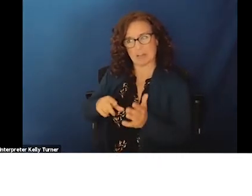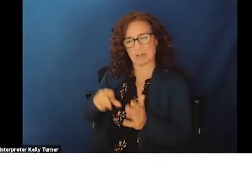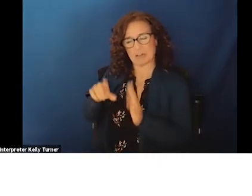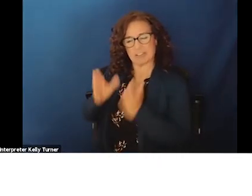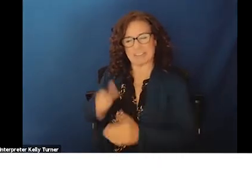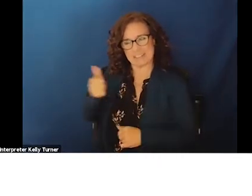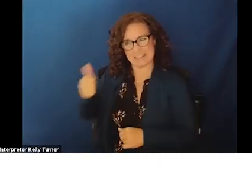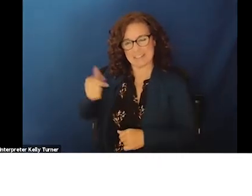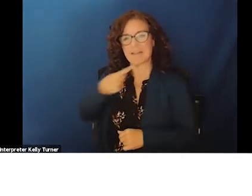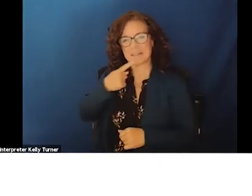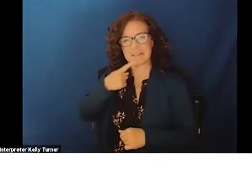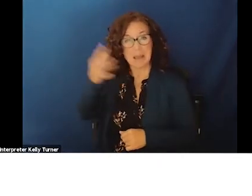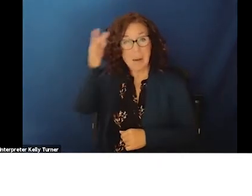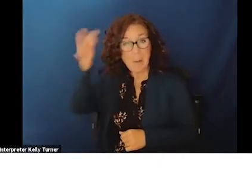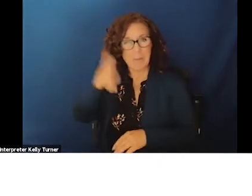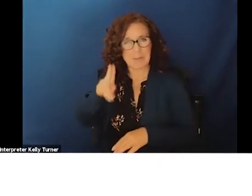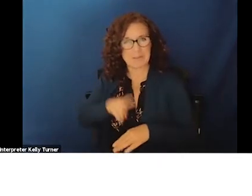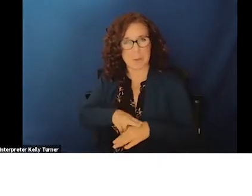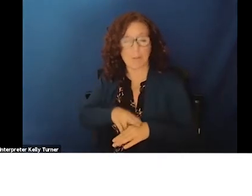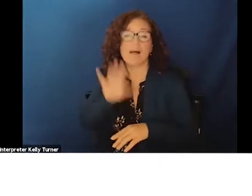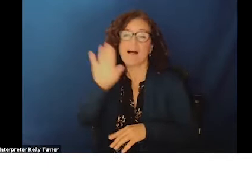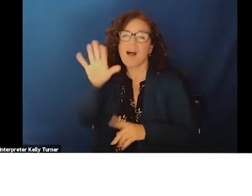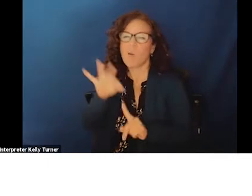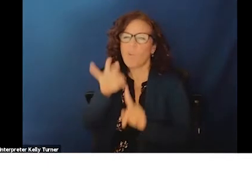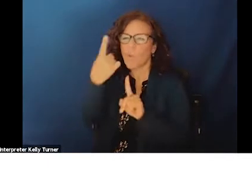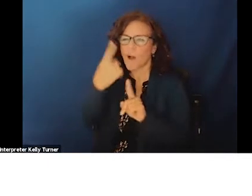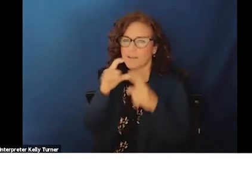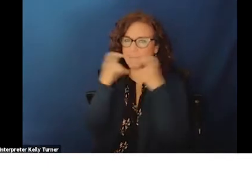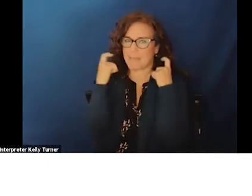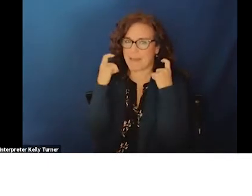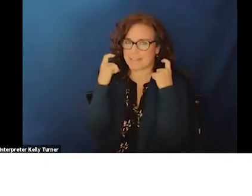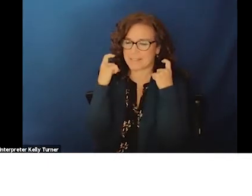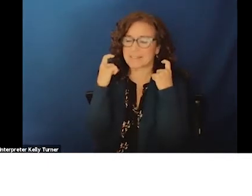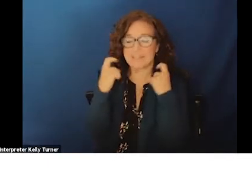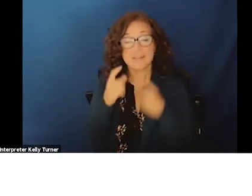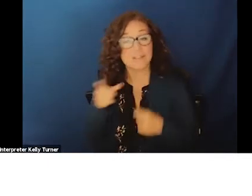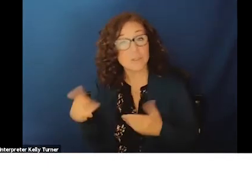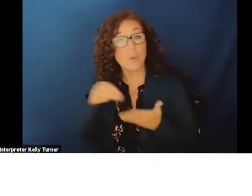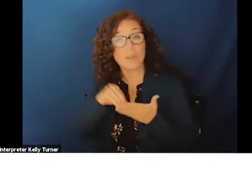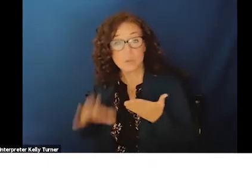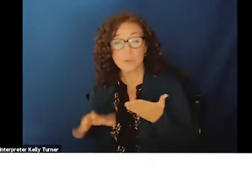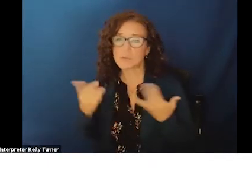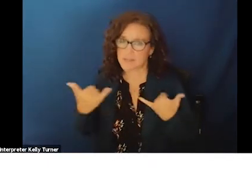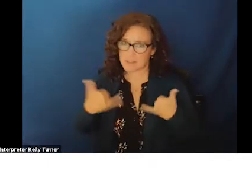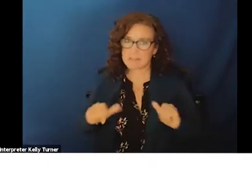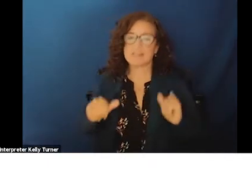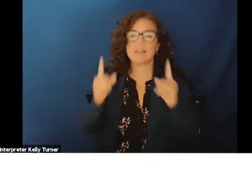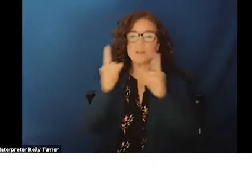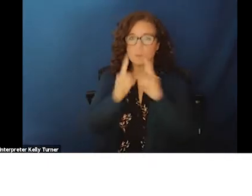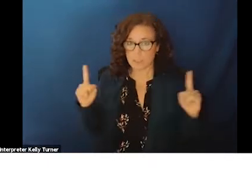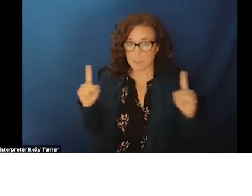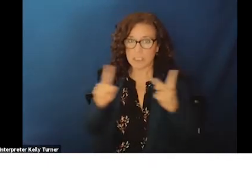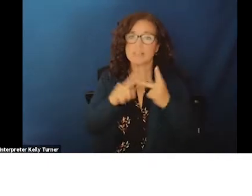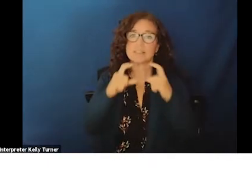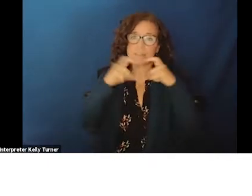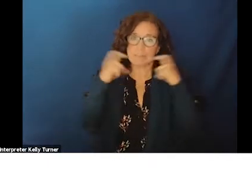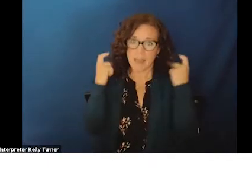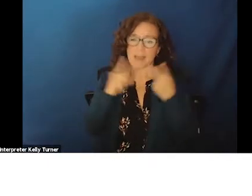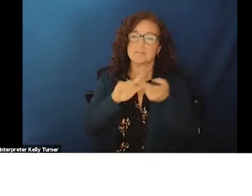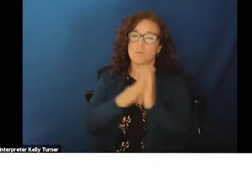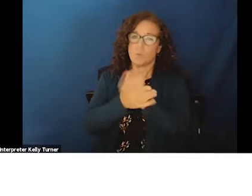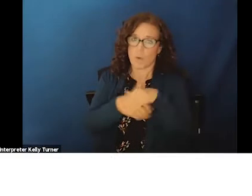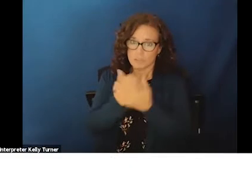their IPASS daily, keep socially distanced, wear masks, and of course, hand